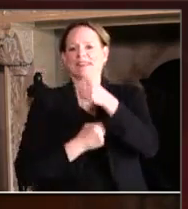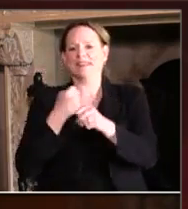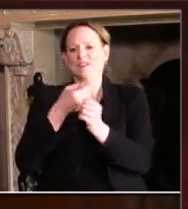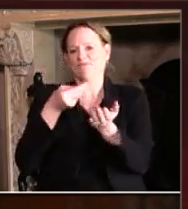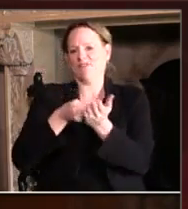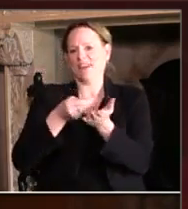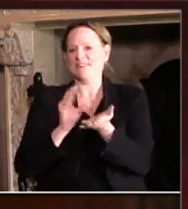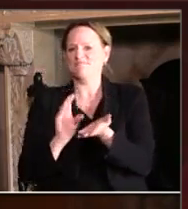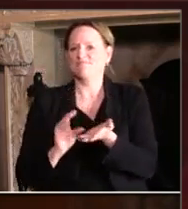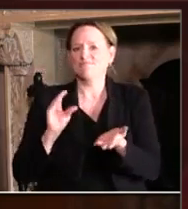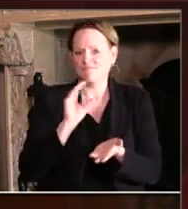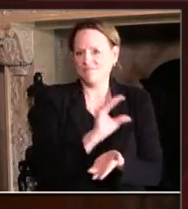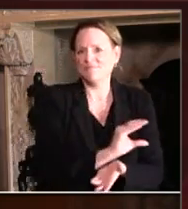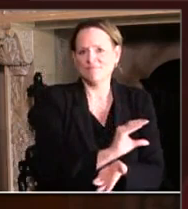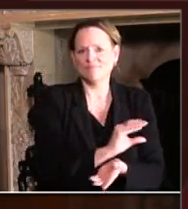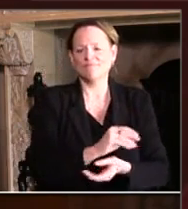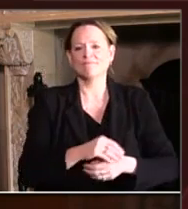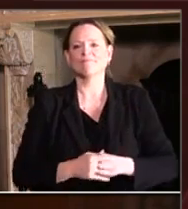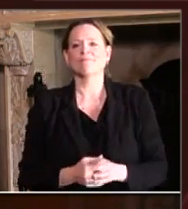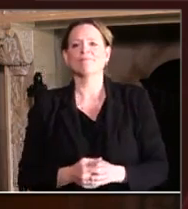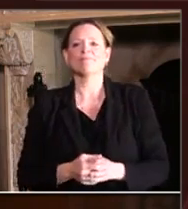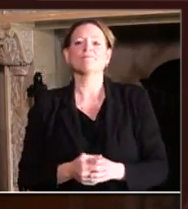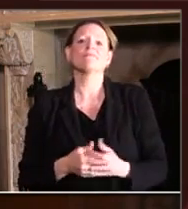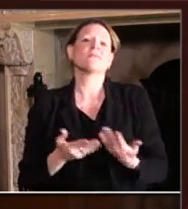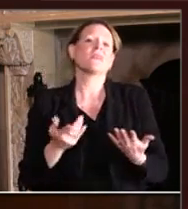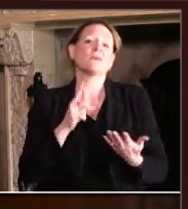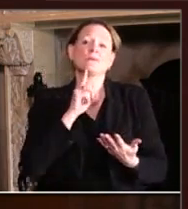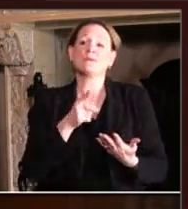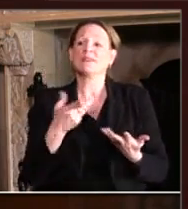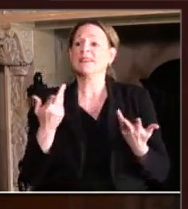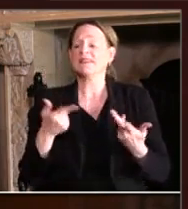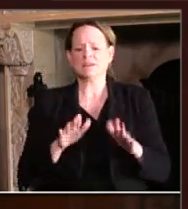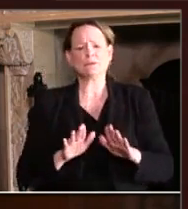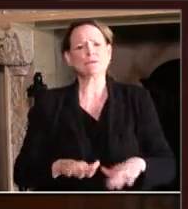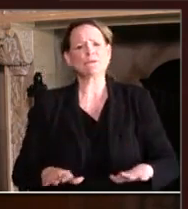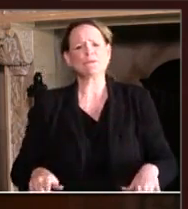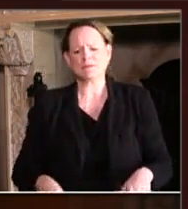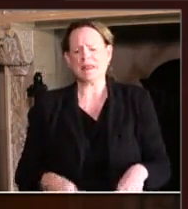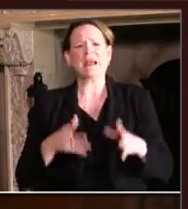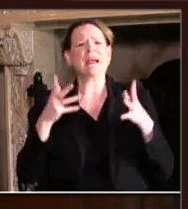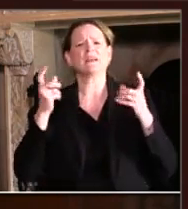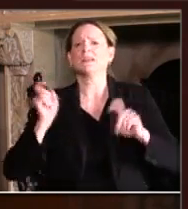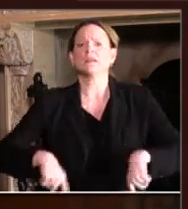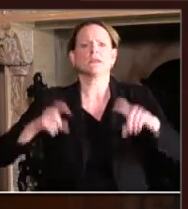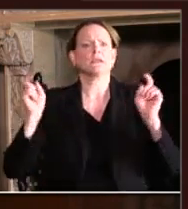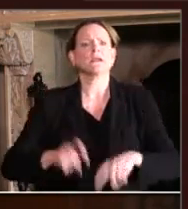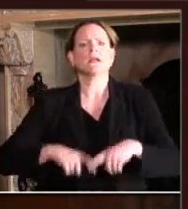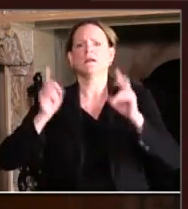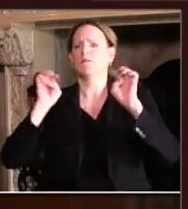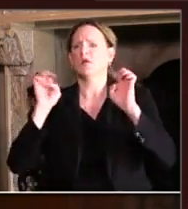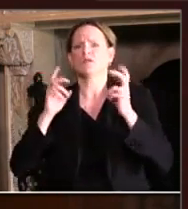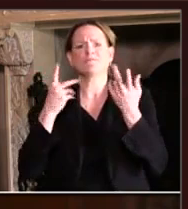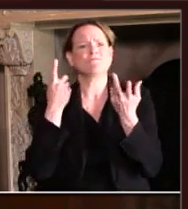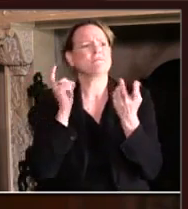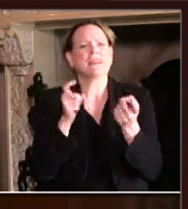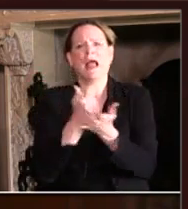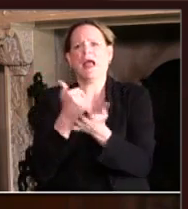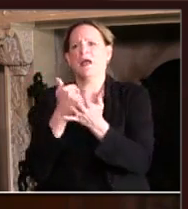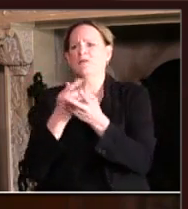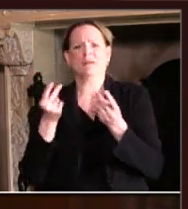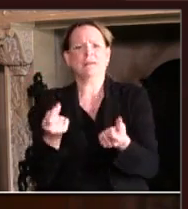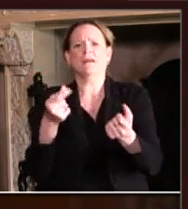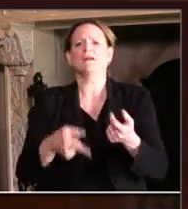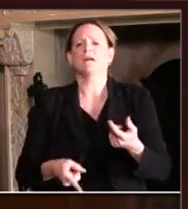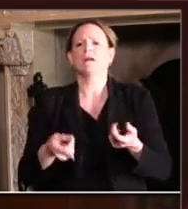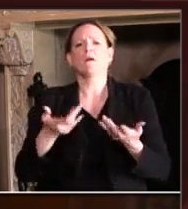of children who need immediate support amidst a mental health crisis. In the coming months, Children's will expand its offerings